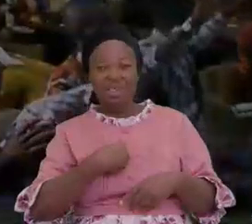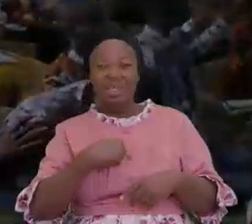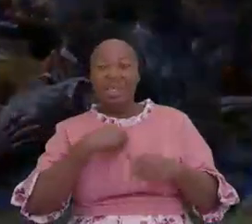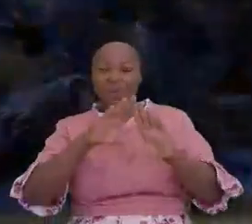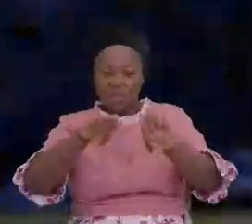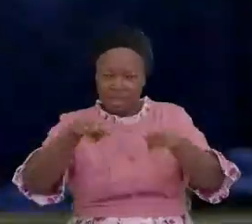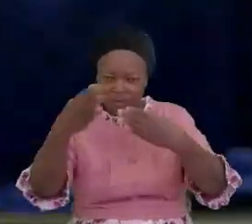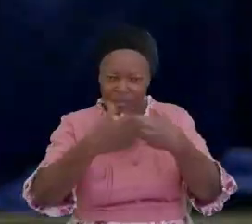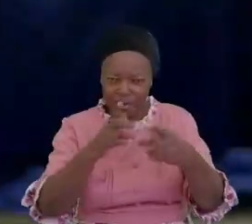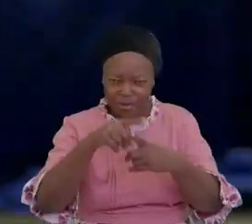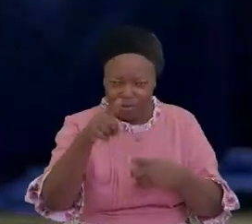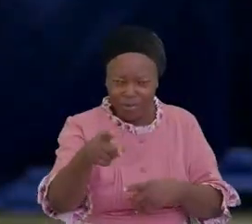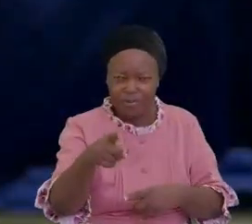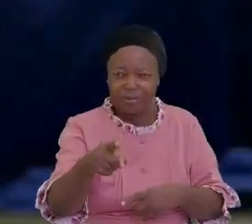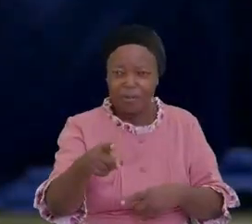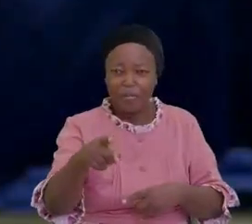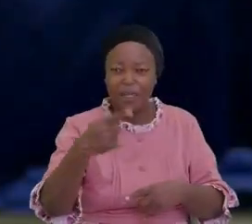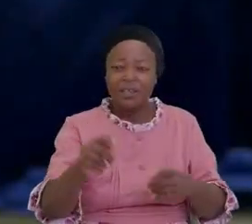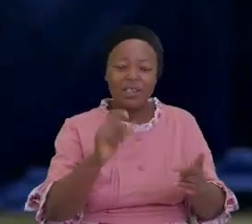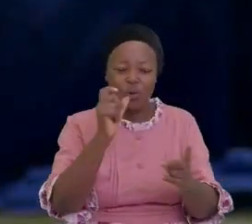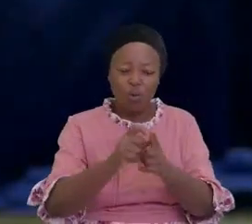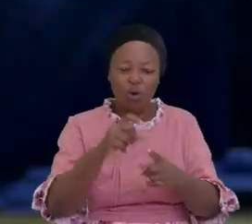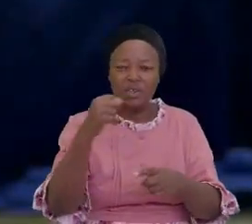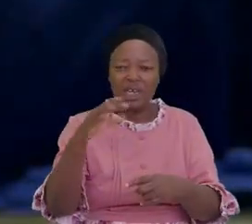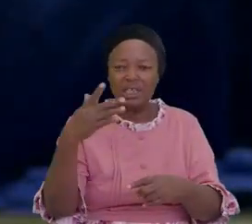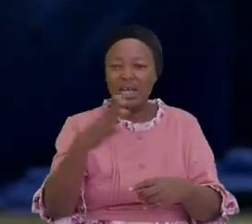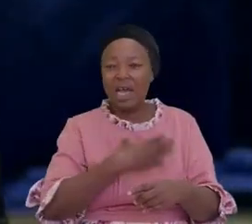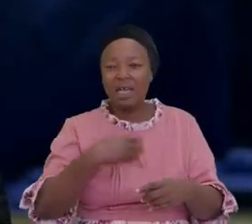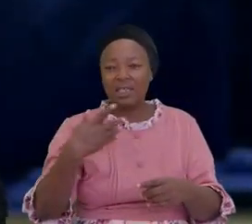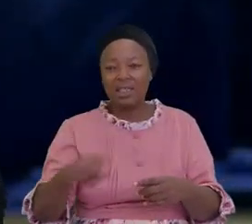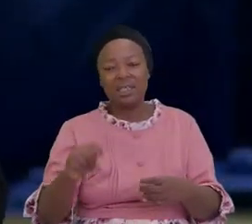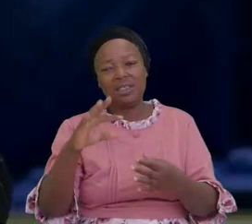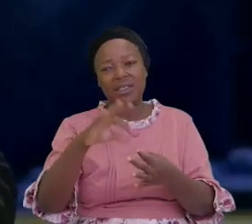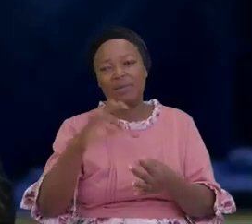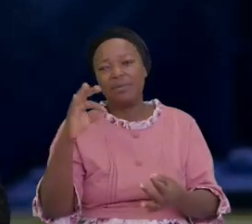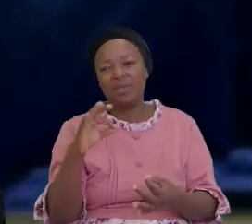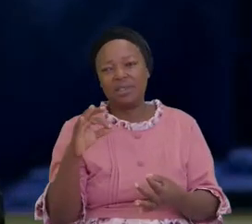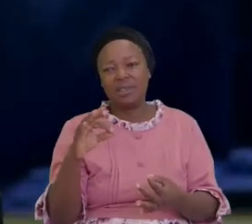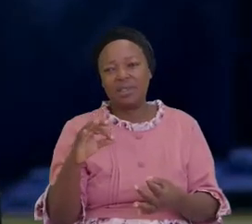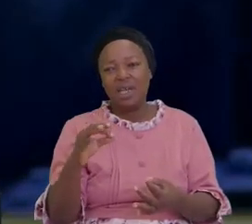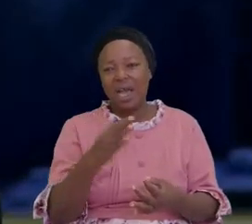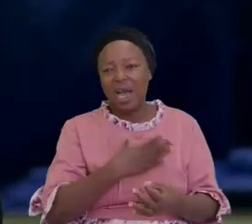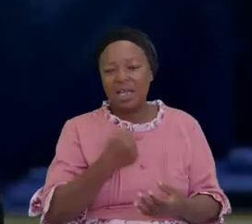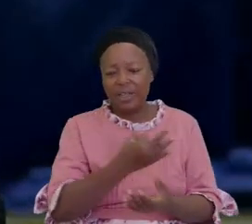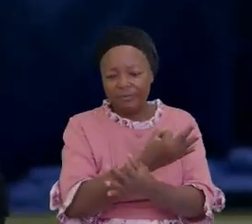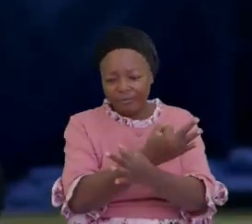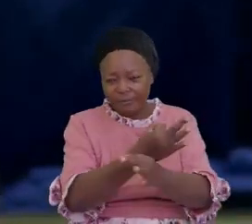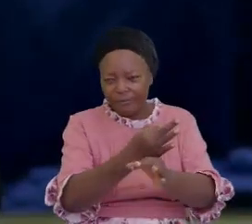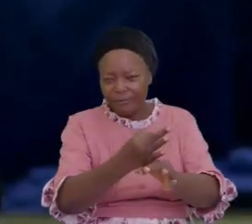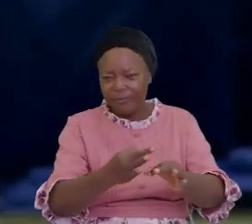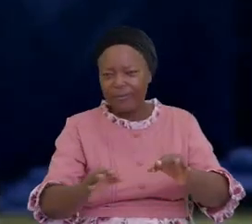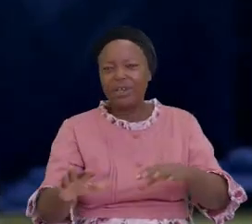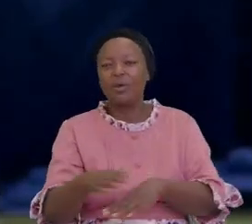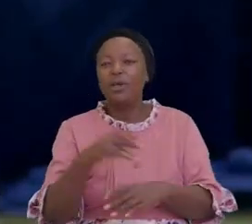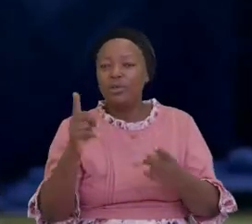The word and the spirit. La parole et l'esprit. And the freedom. Et la liberté. To do what